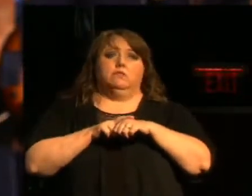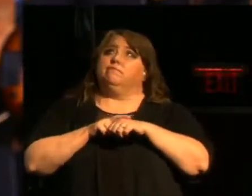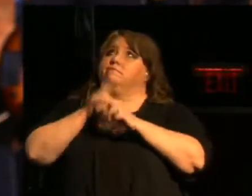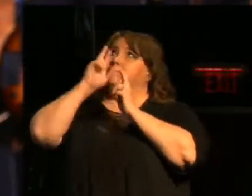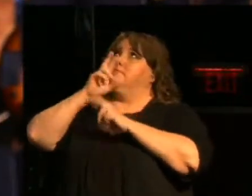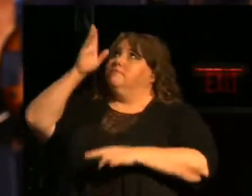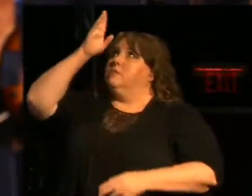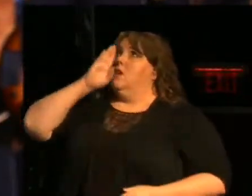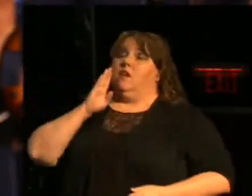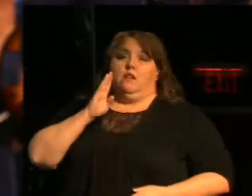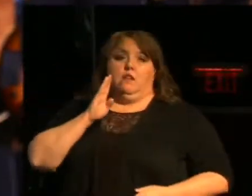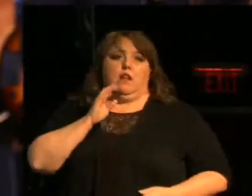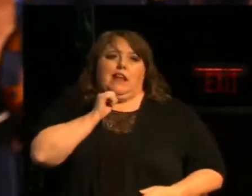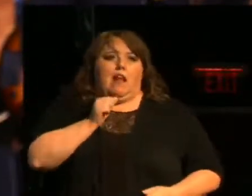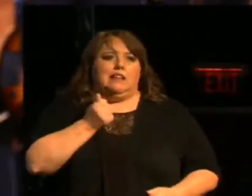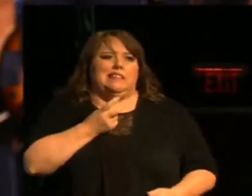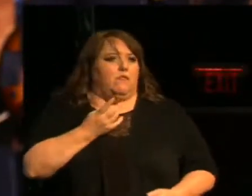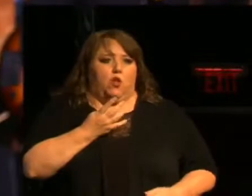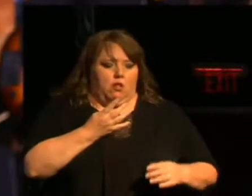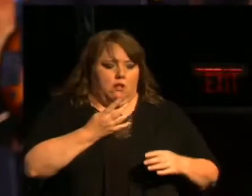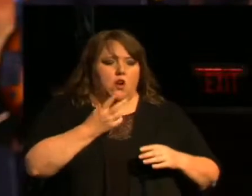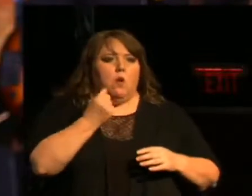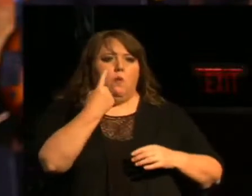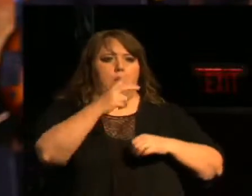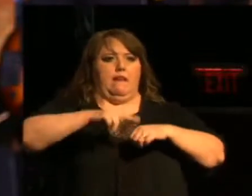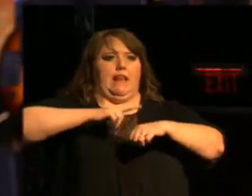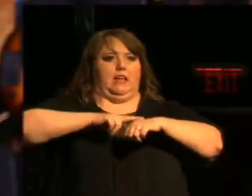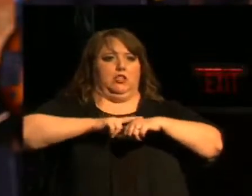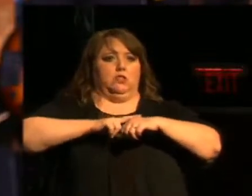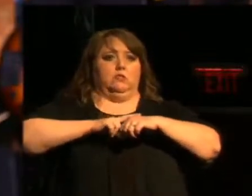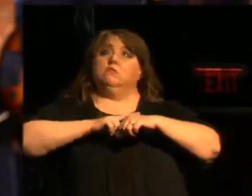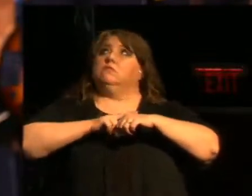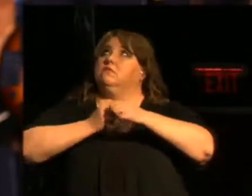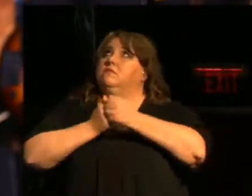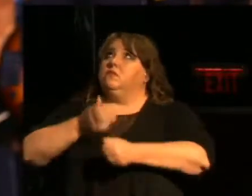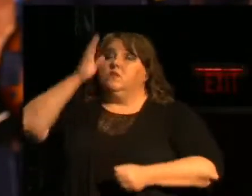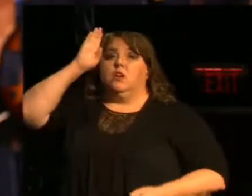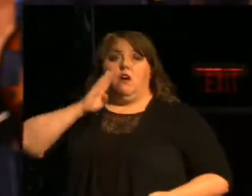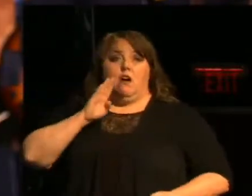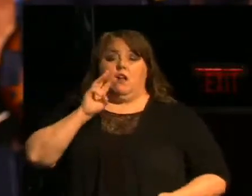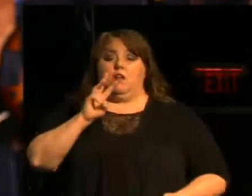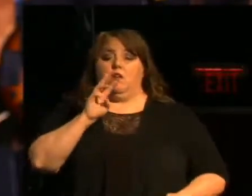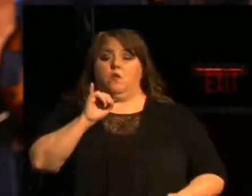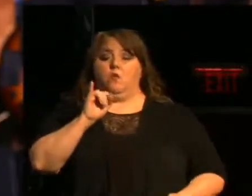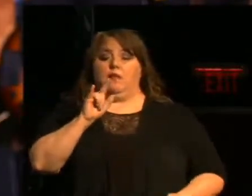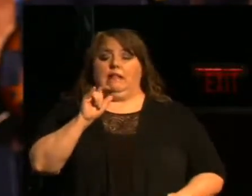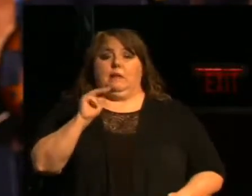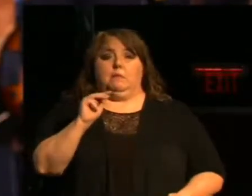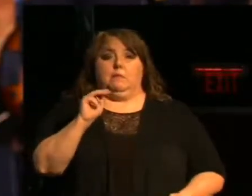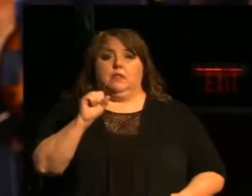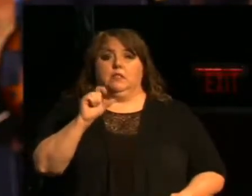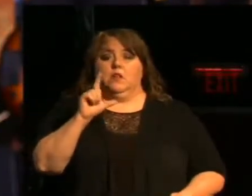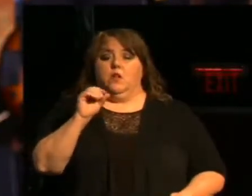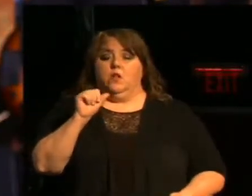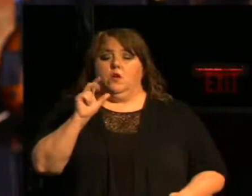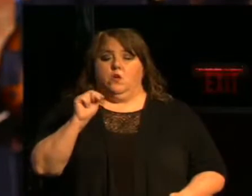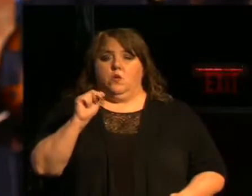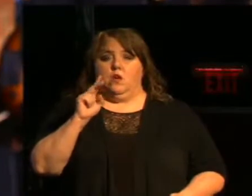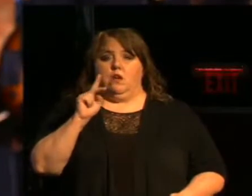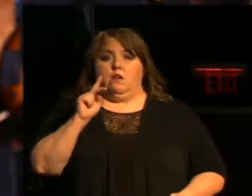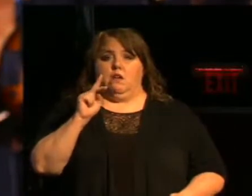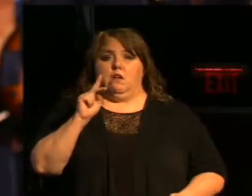let me ride. Rock me, Lord, rock me, Lord. Coming easy. I got